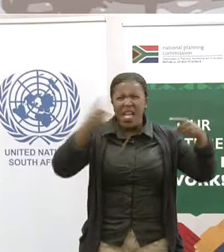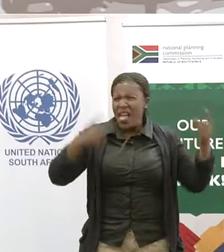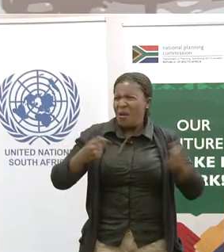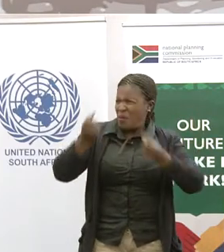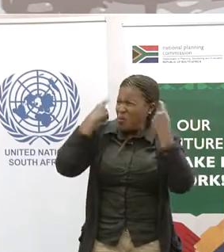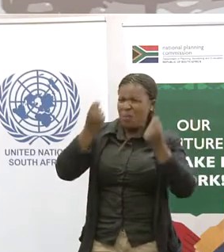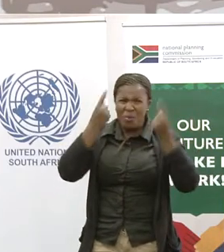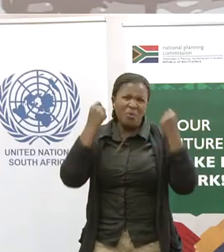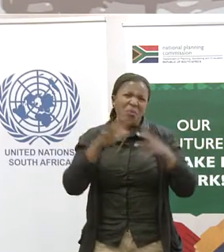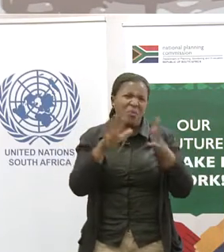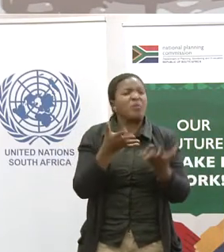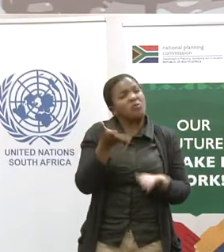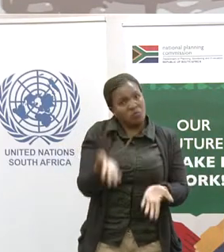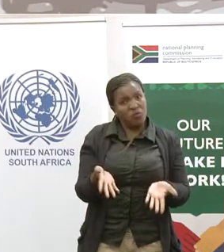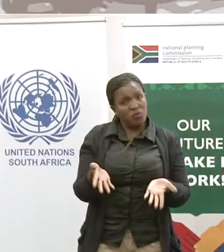entails.